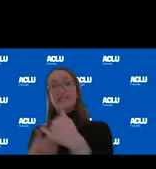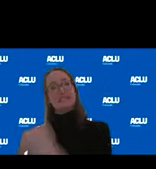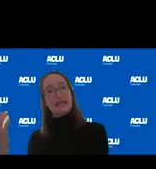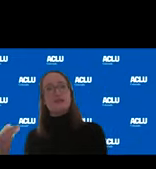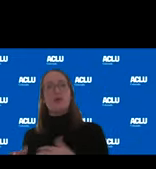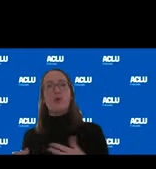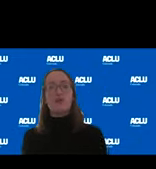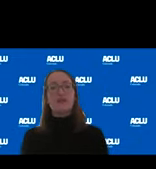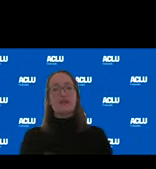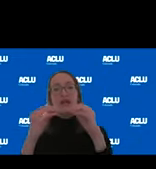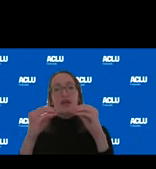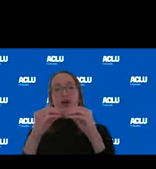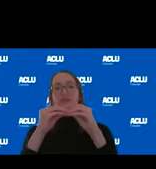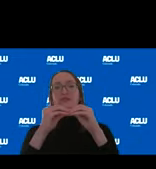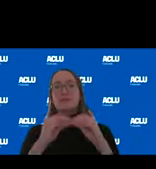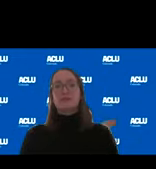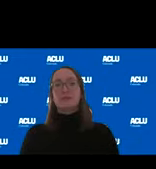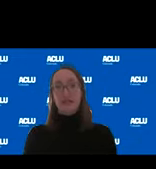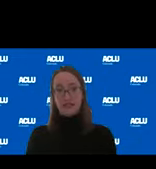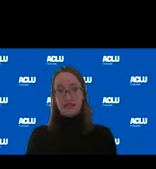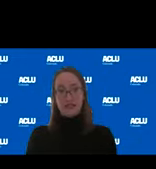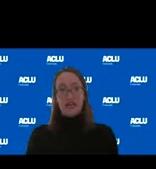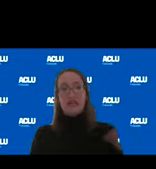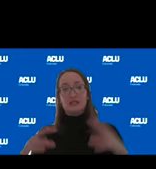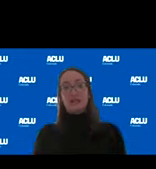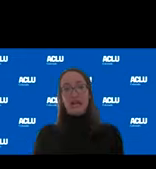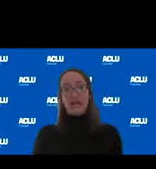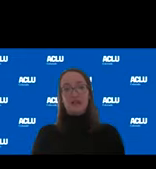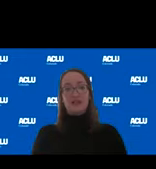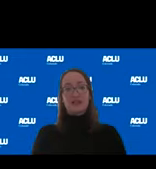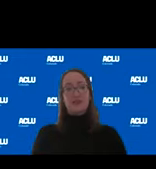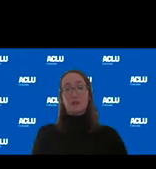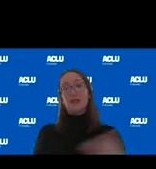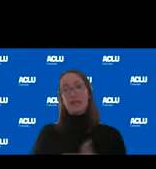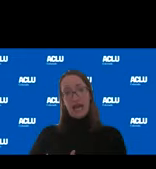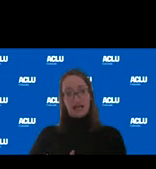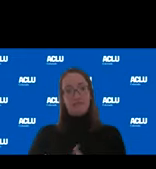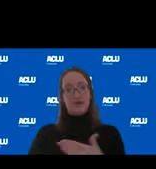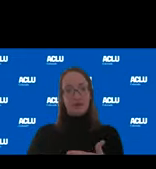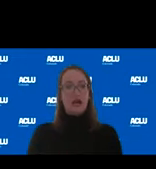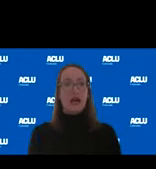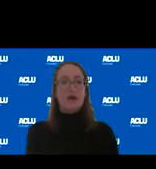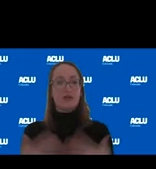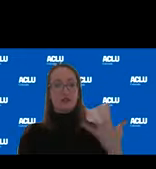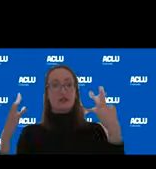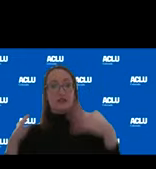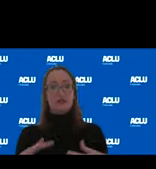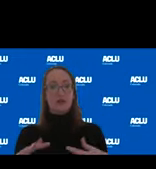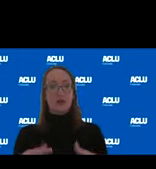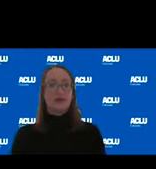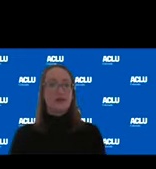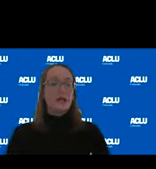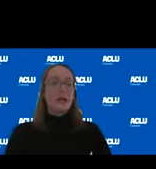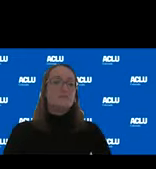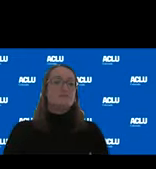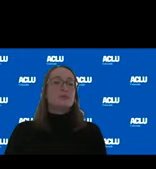by state. So hopefully, so with some clarity and a clear head, we can see where we can act better and also feel less overwhelmed